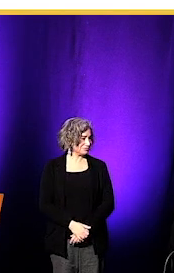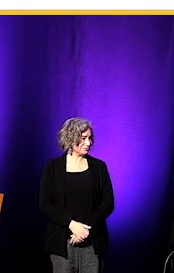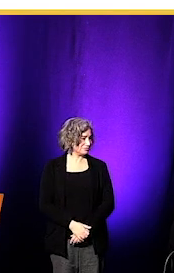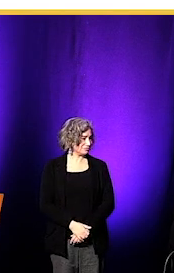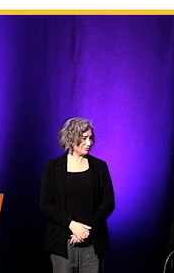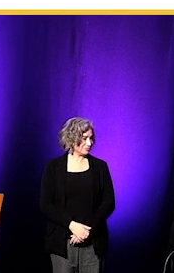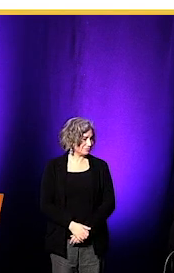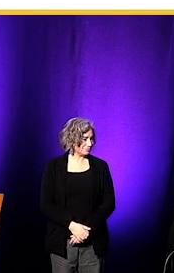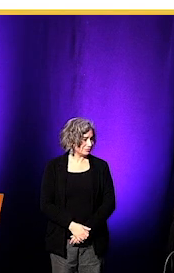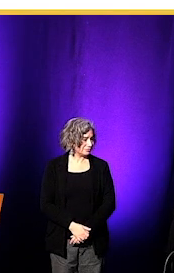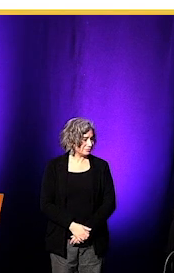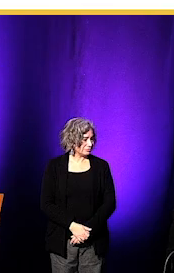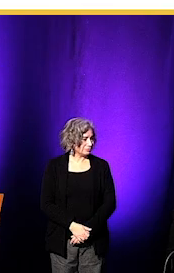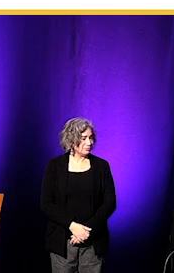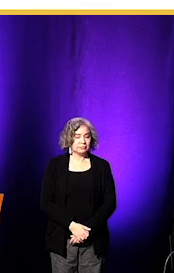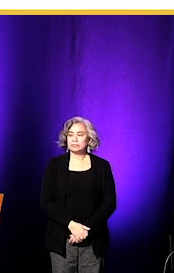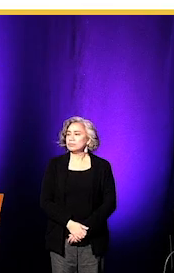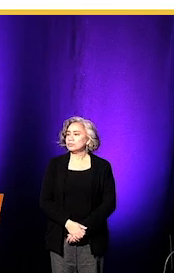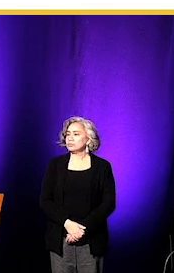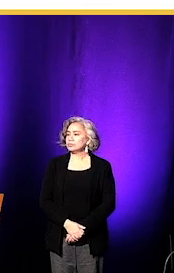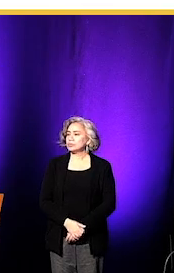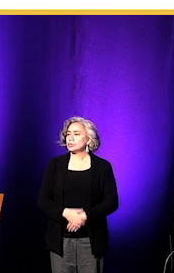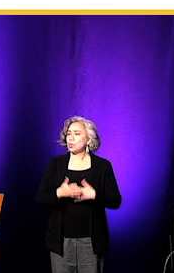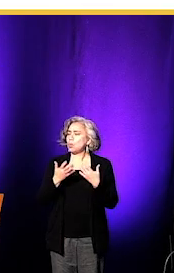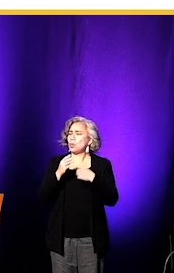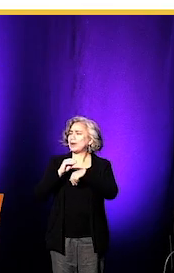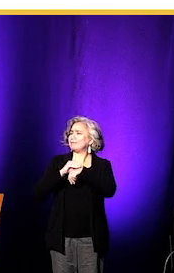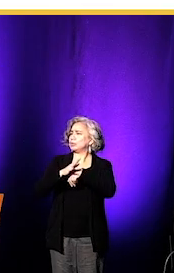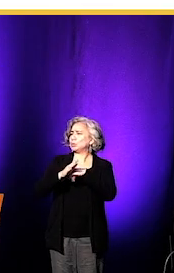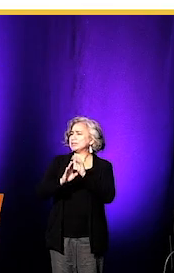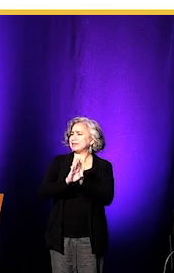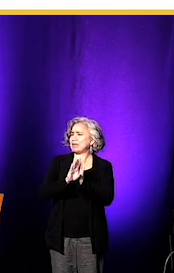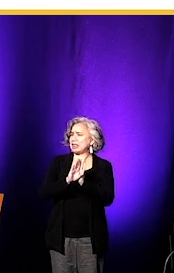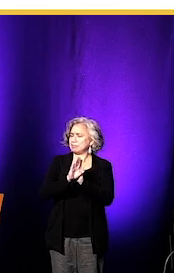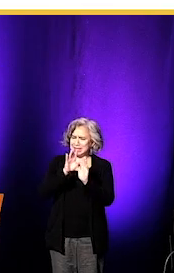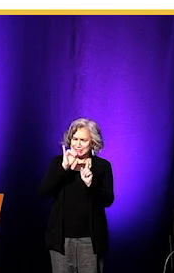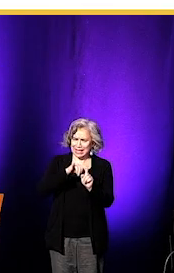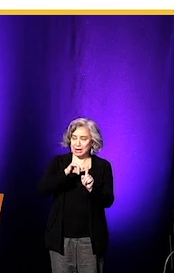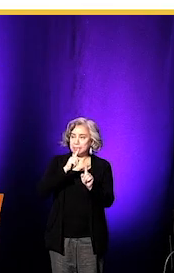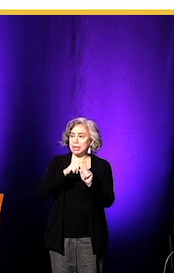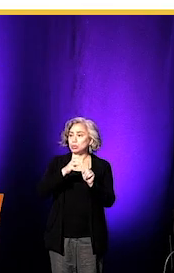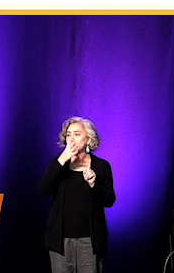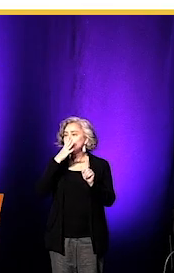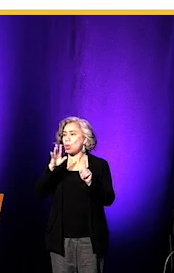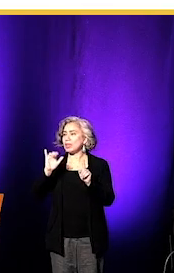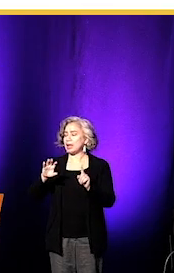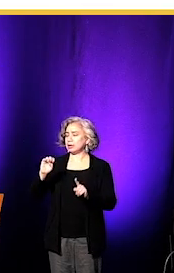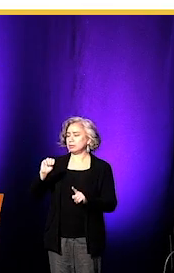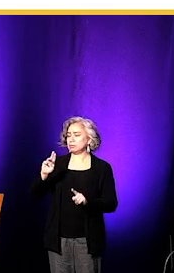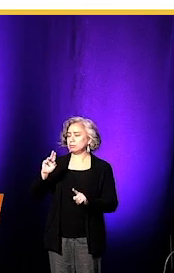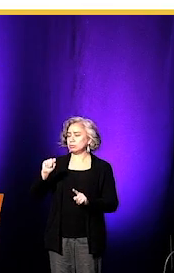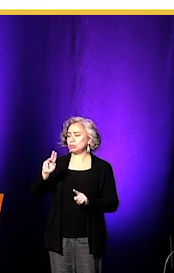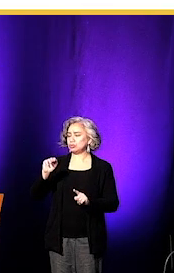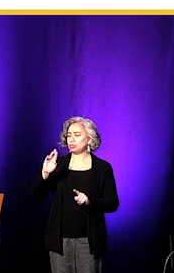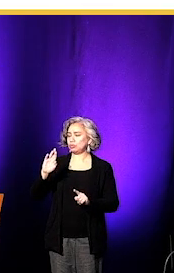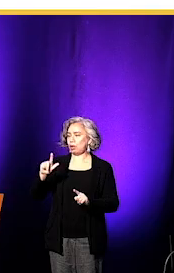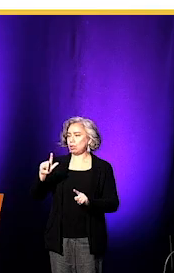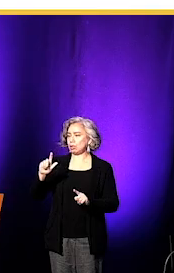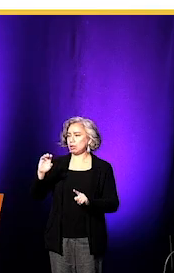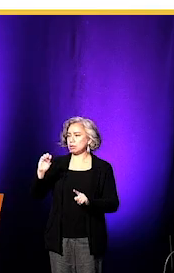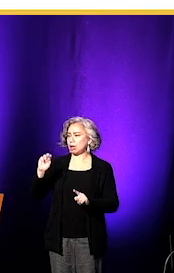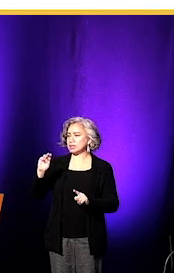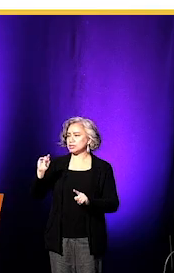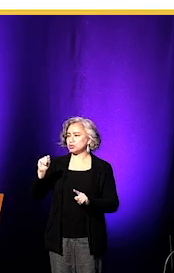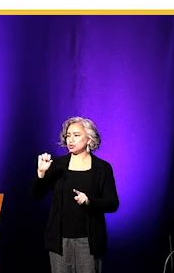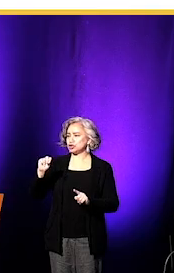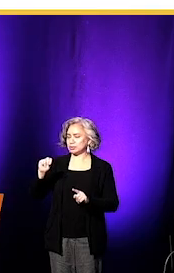However, a focus on what influences development obscures the idea of mutual constitution, as well as how people, knowledge, practice, tools